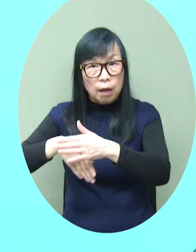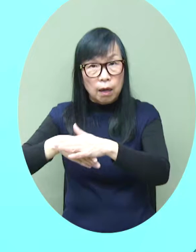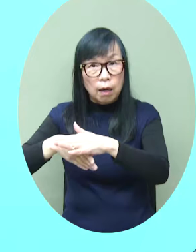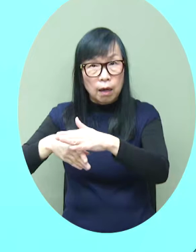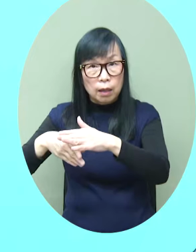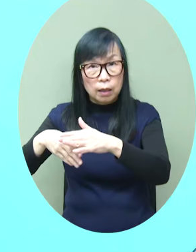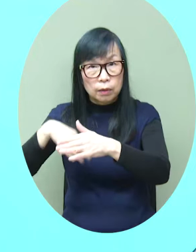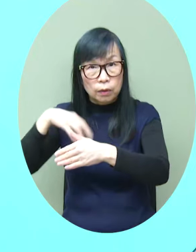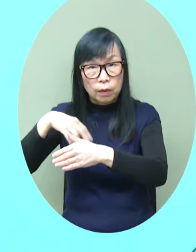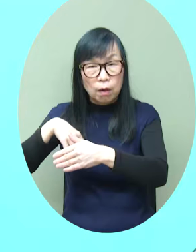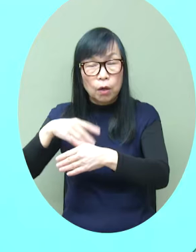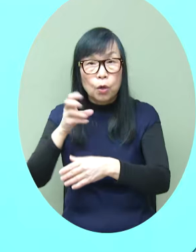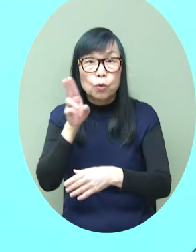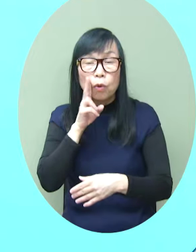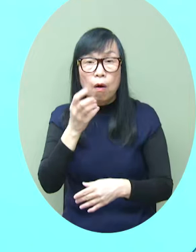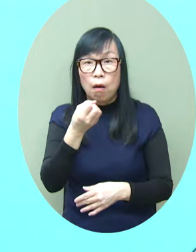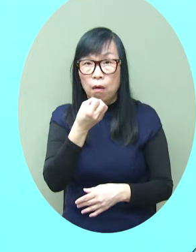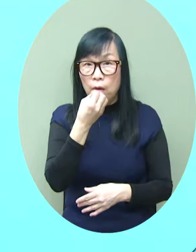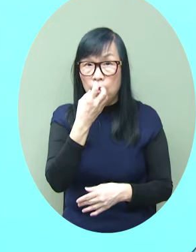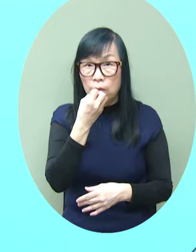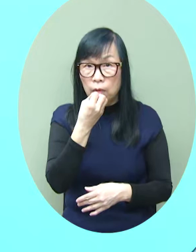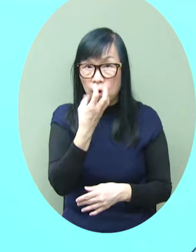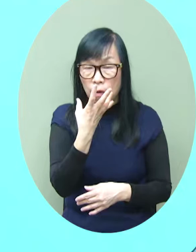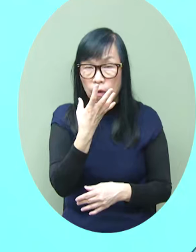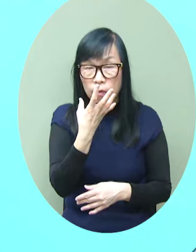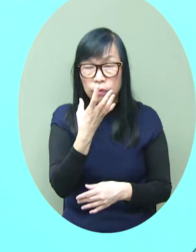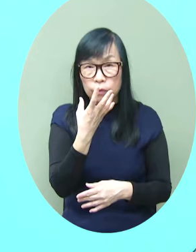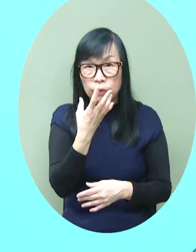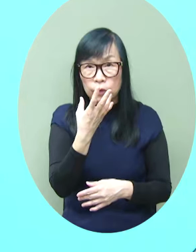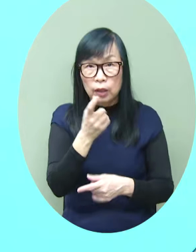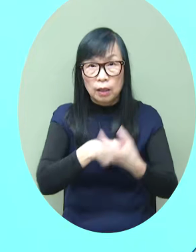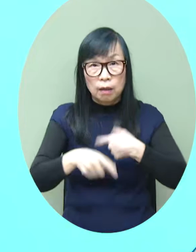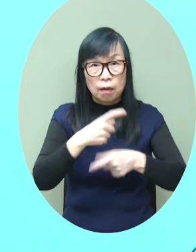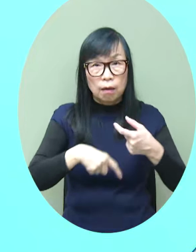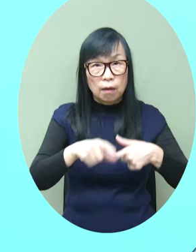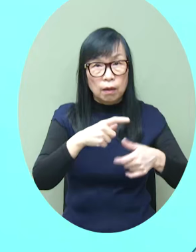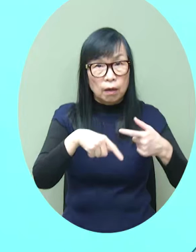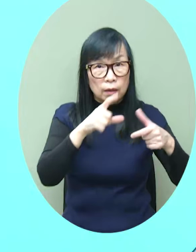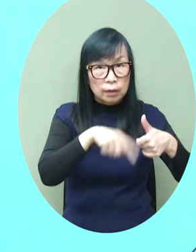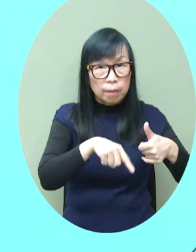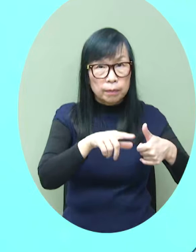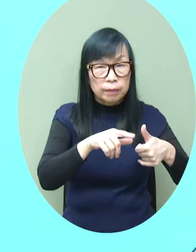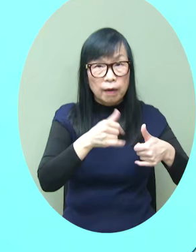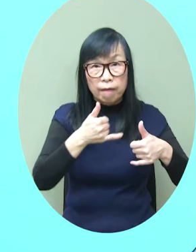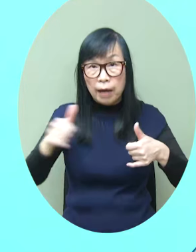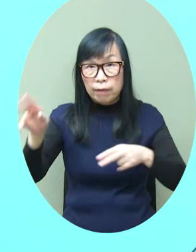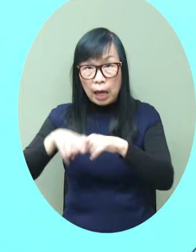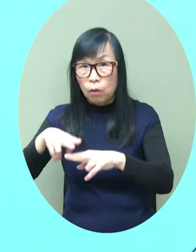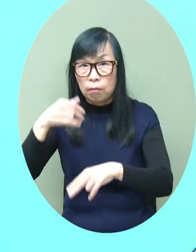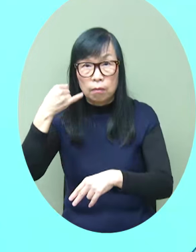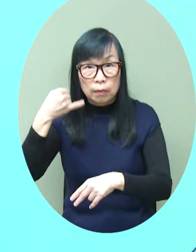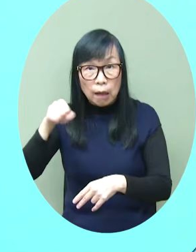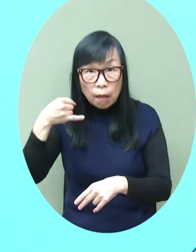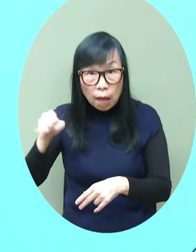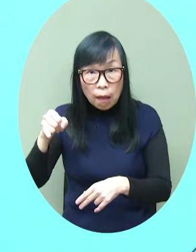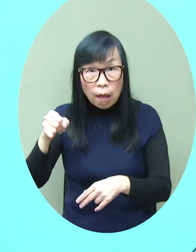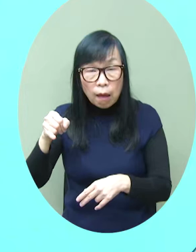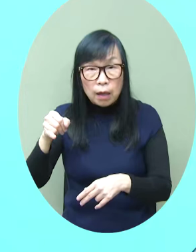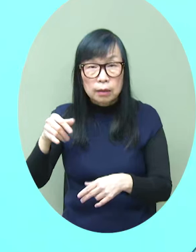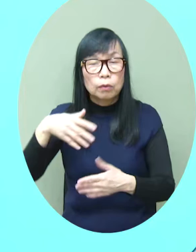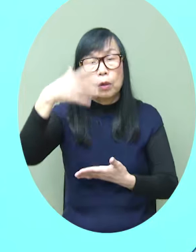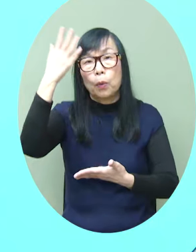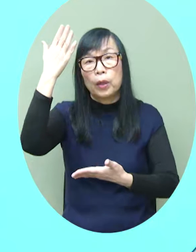go into the mainland, I think it will significantly reduce the attraction of Hong Kong as an international business hub and